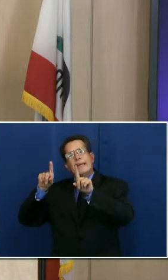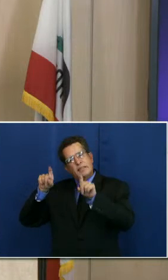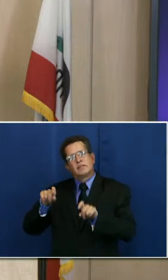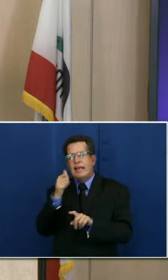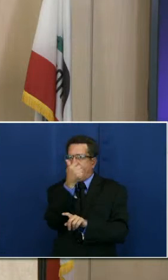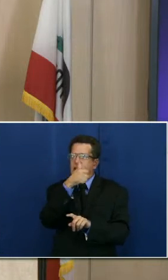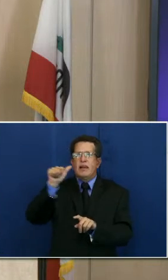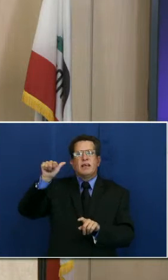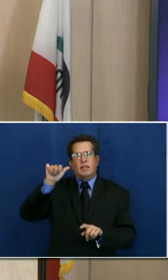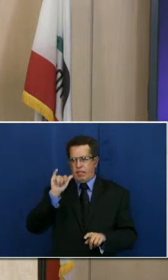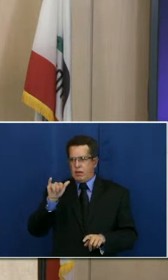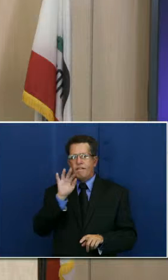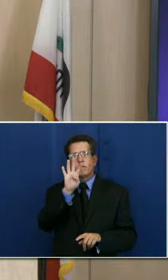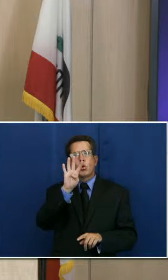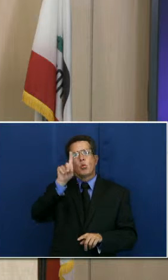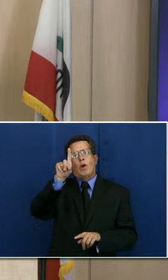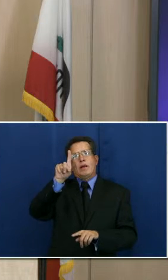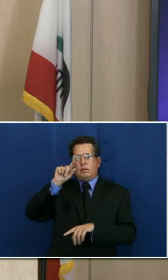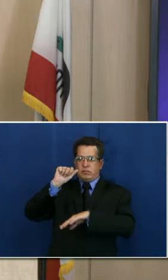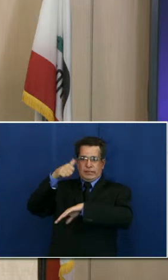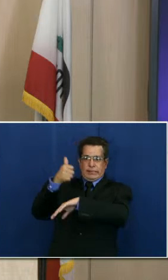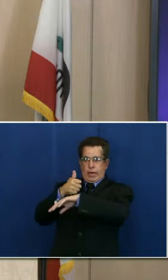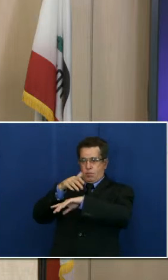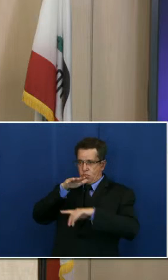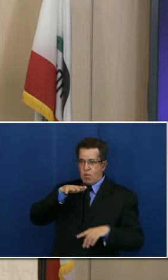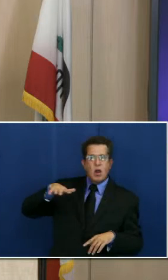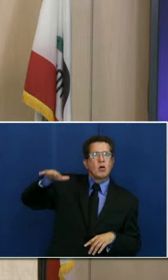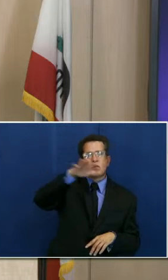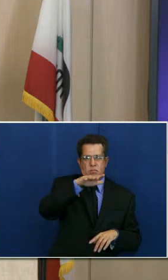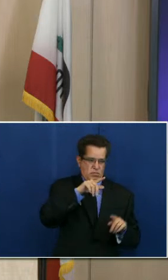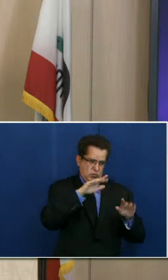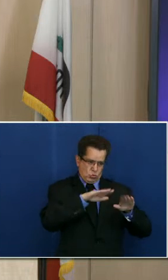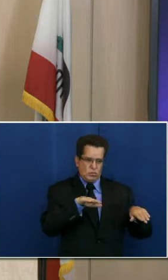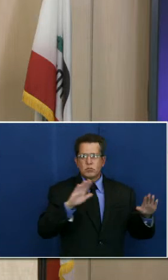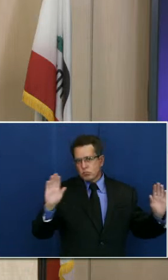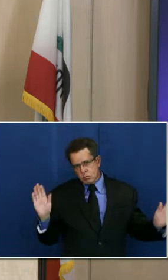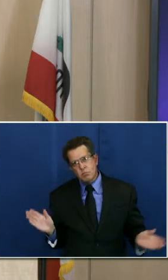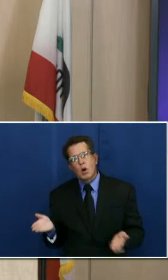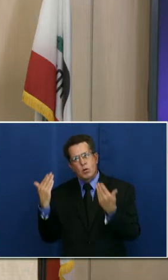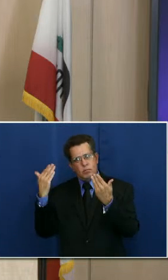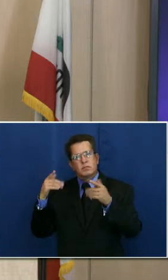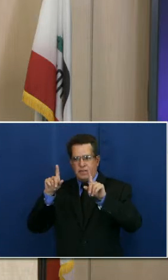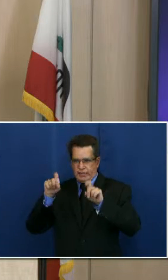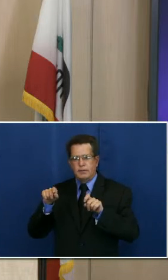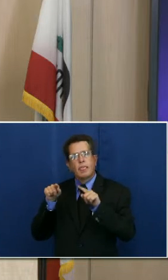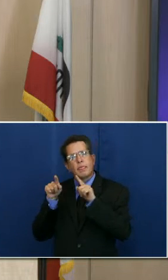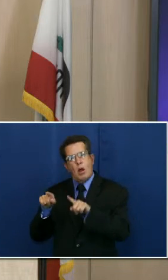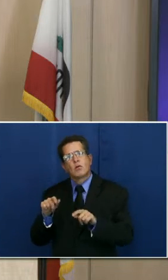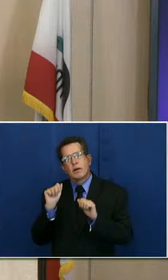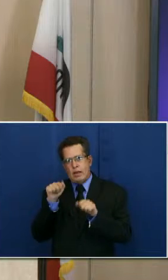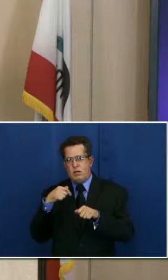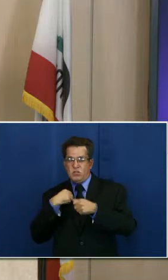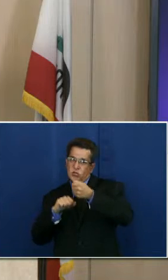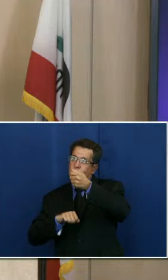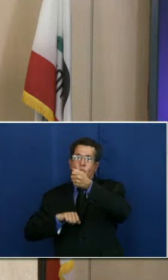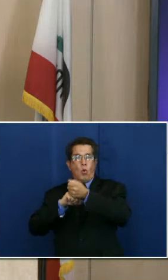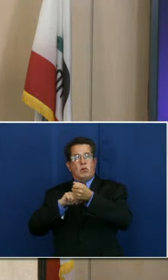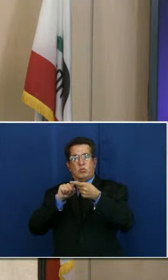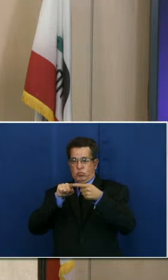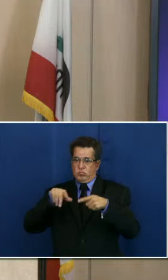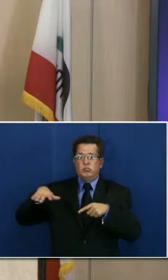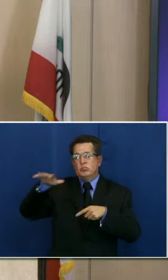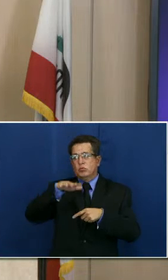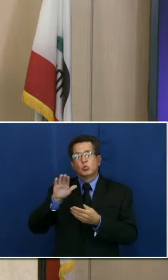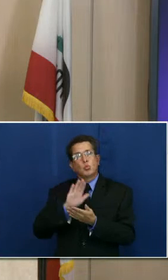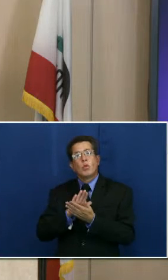at any one of our 41 county sites. And so we're going to continue to work to do everything that we can to support our schools as they try to safely reopen for